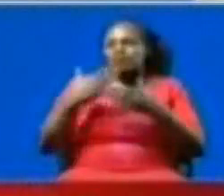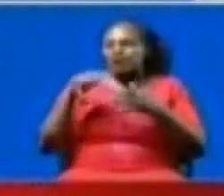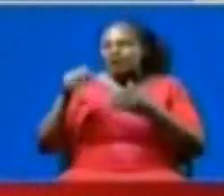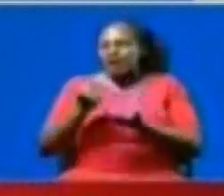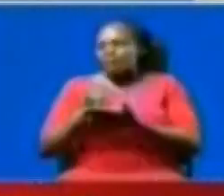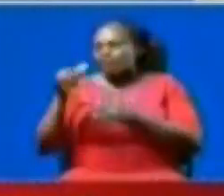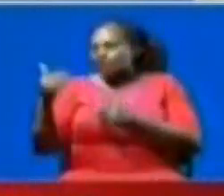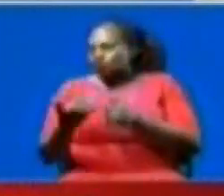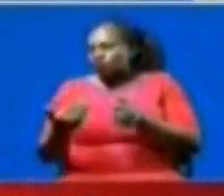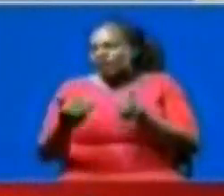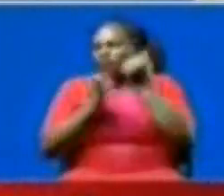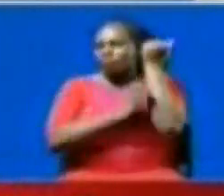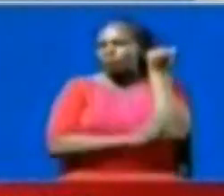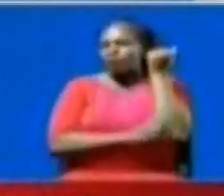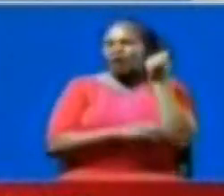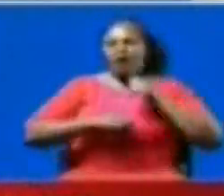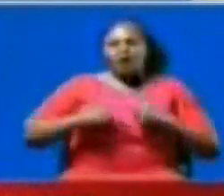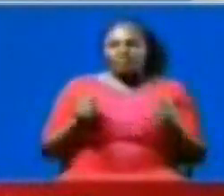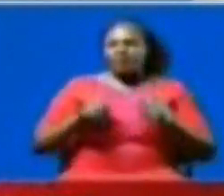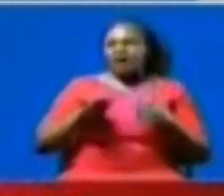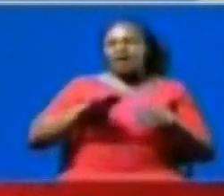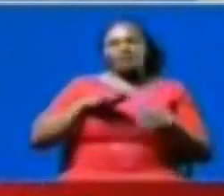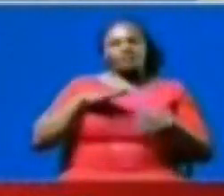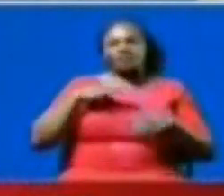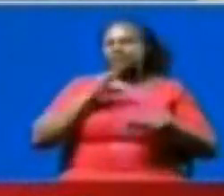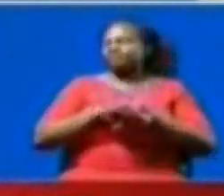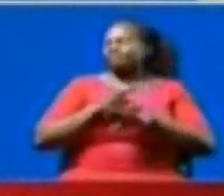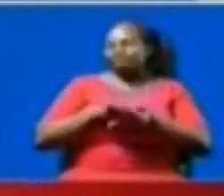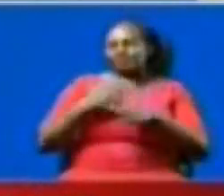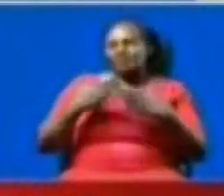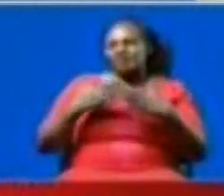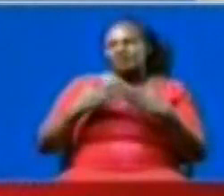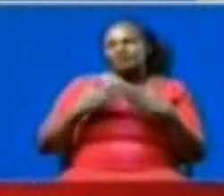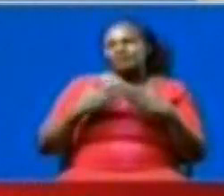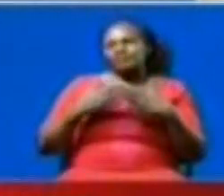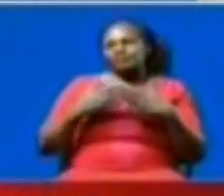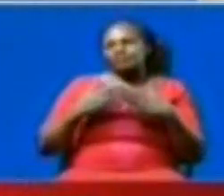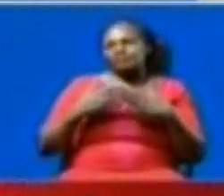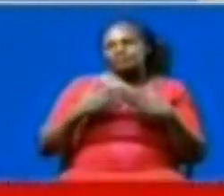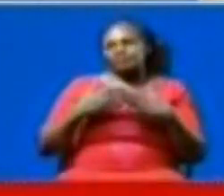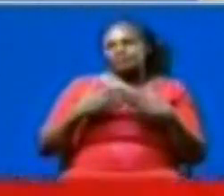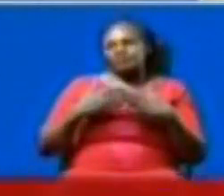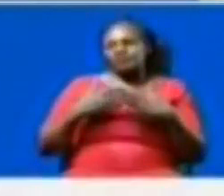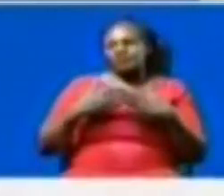children happy, I'm right behind her. And I think that's why Auntie Ida as well is behind her.